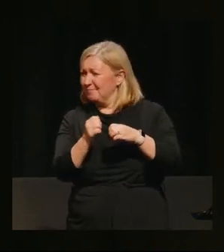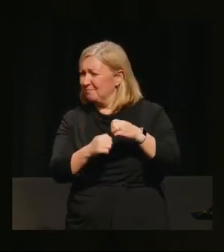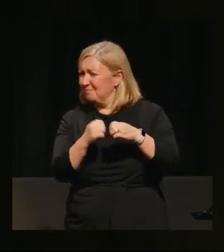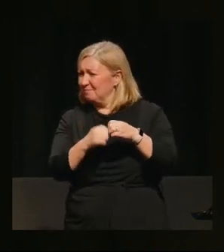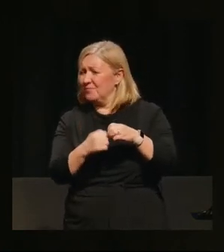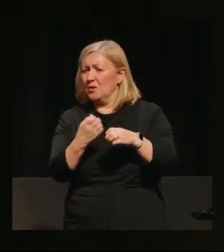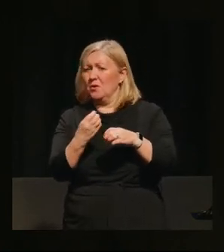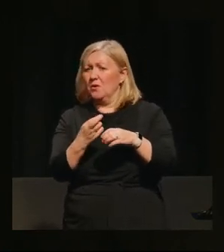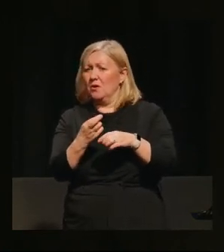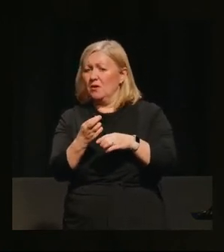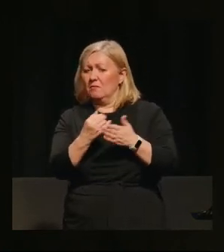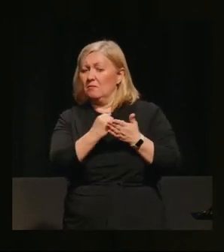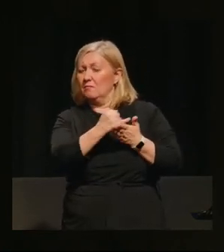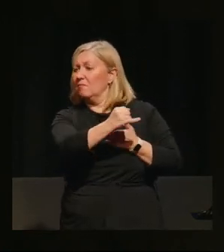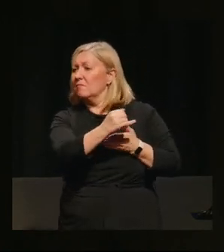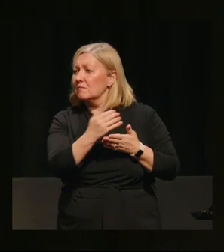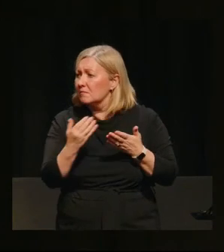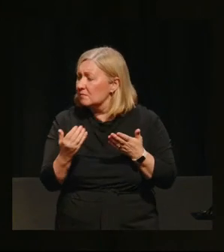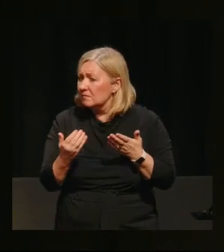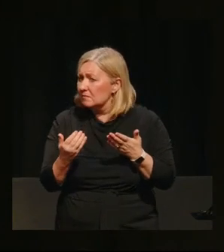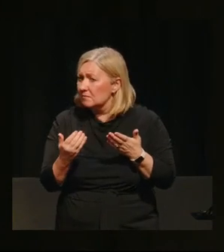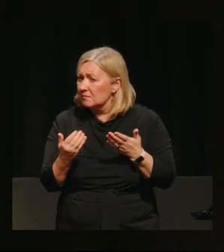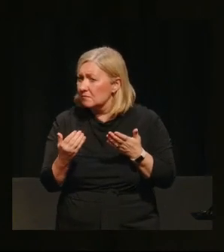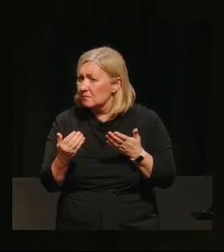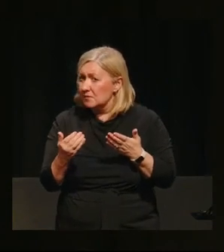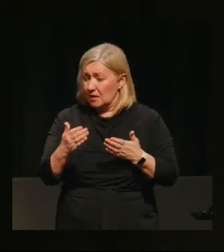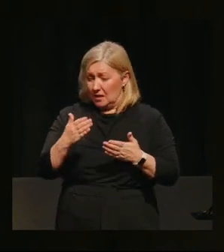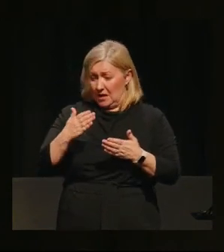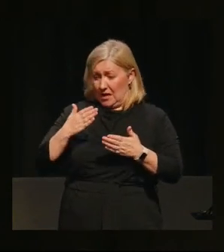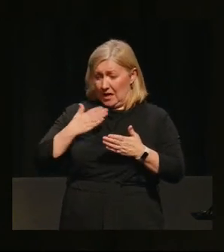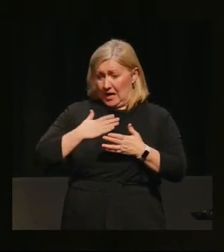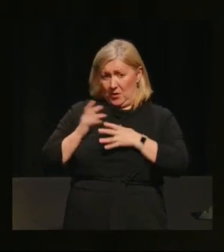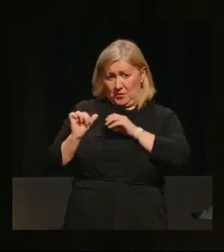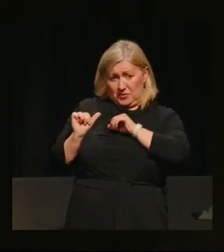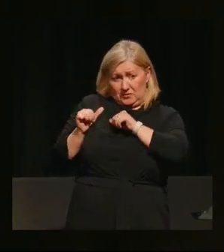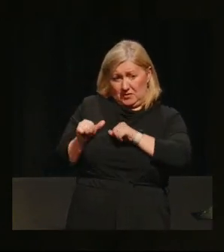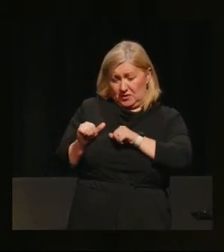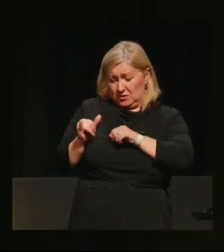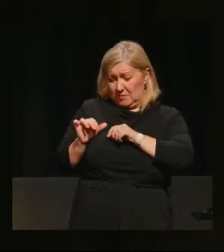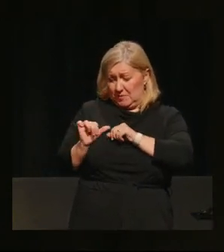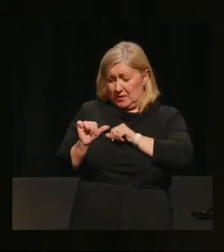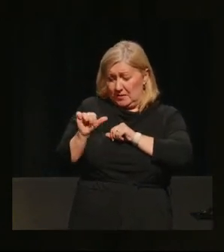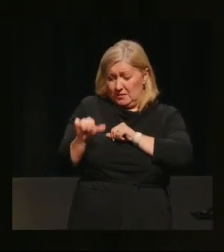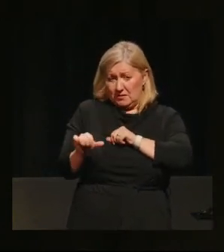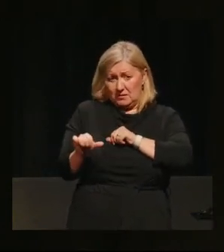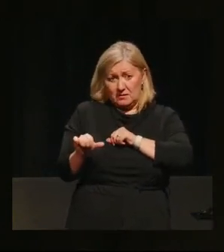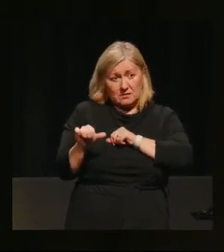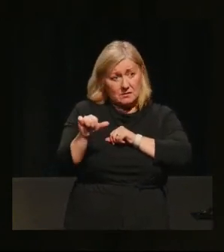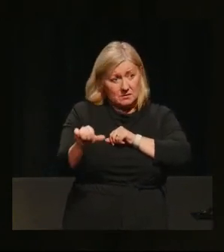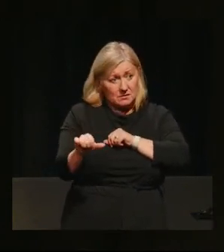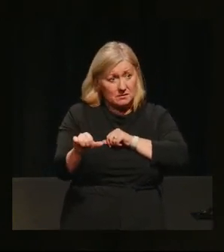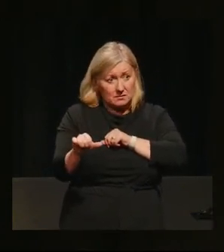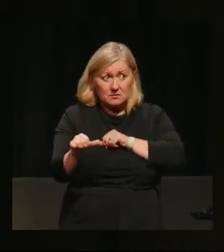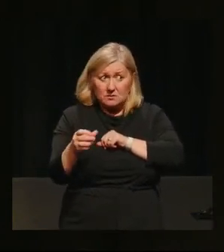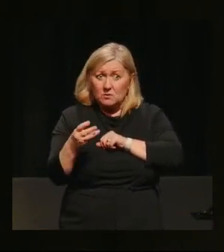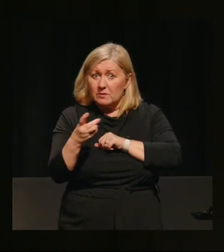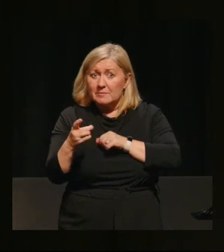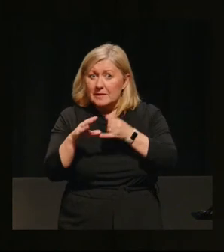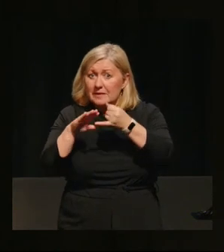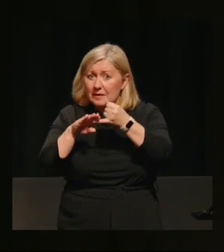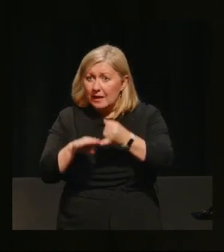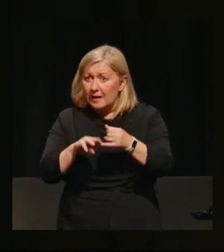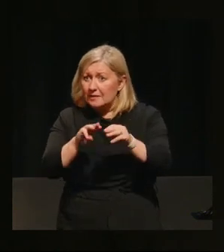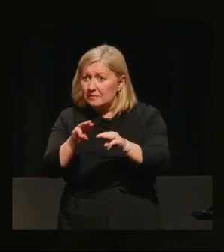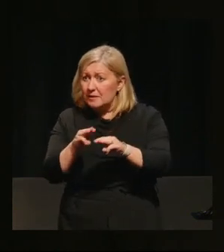Our generation and the generation or two after us will be the last that will be able to say that we stood and shook